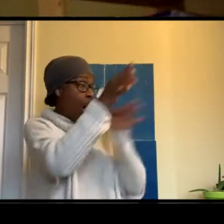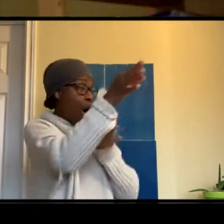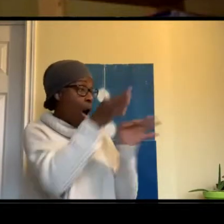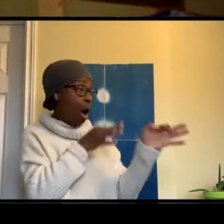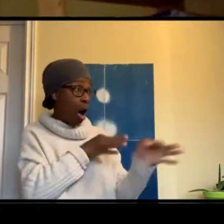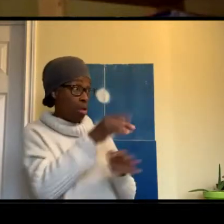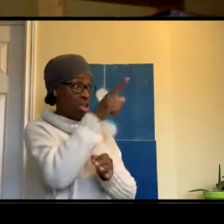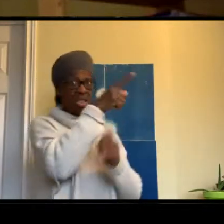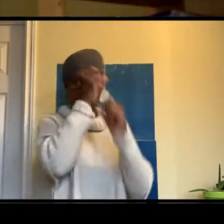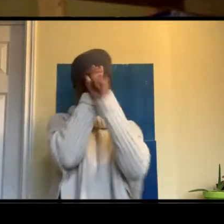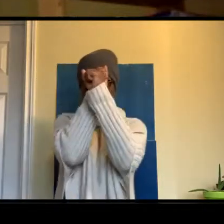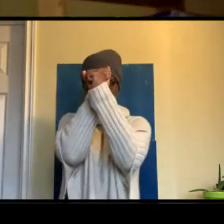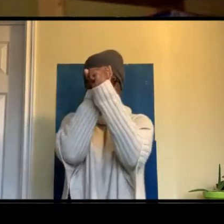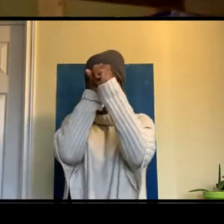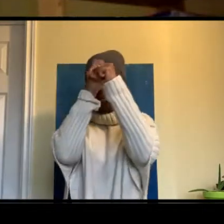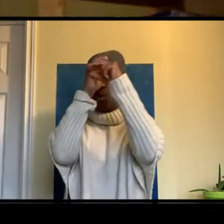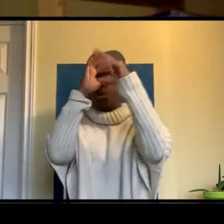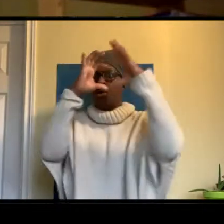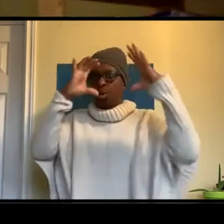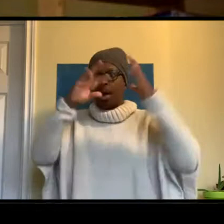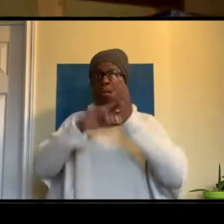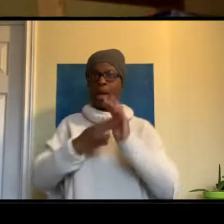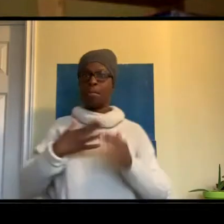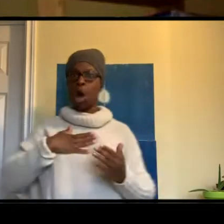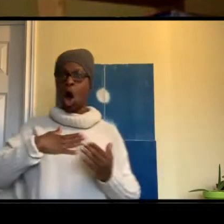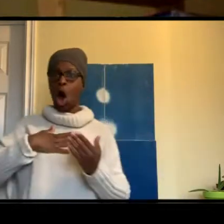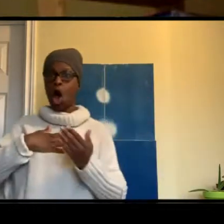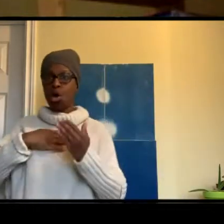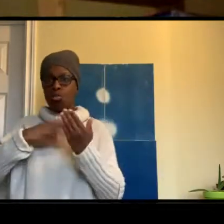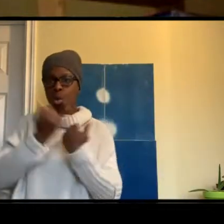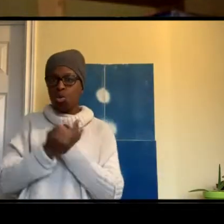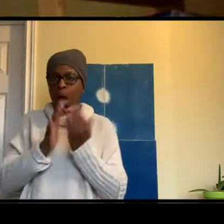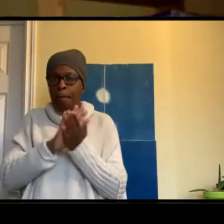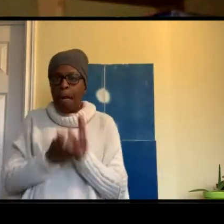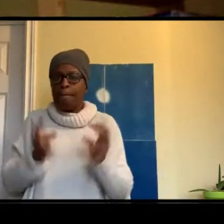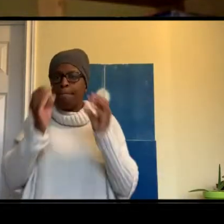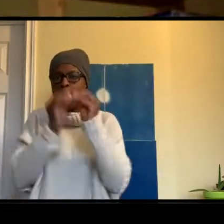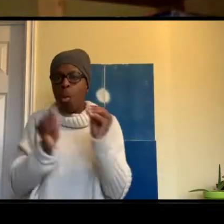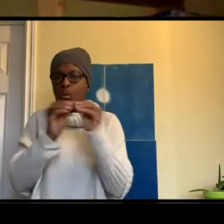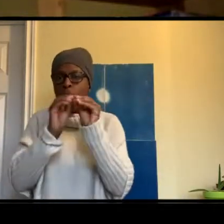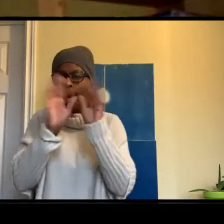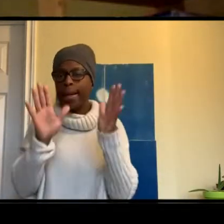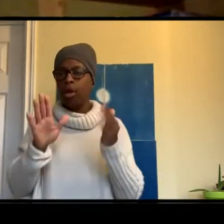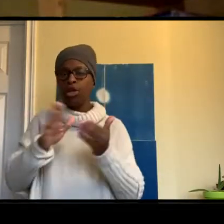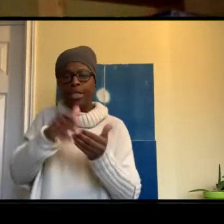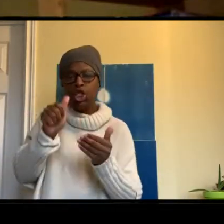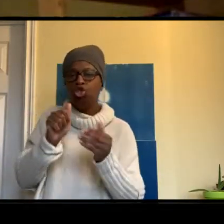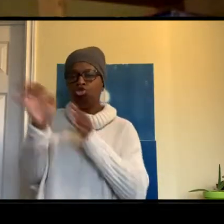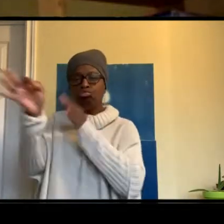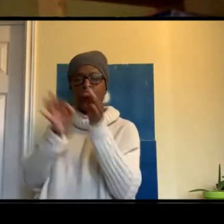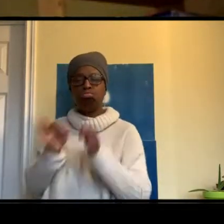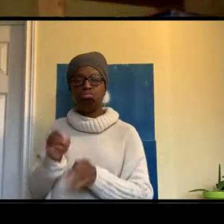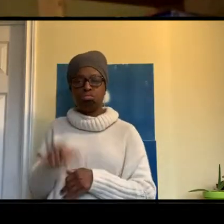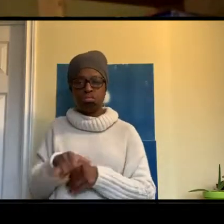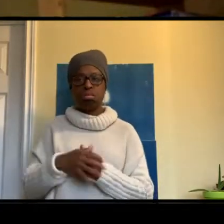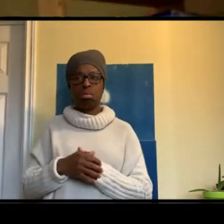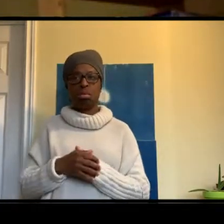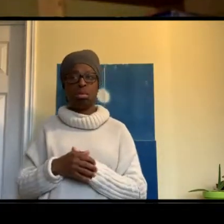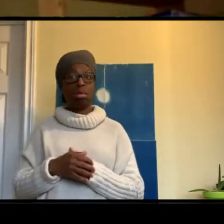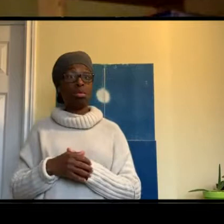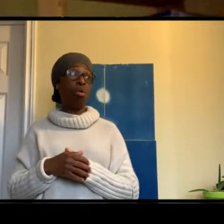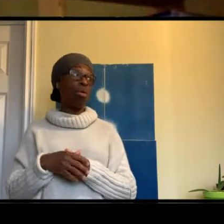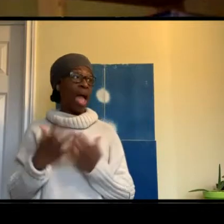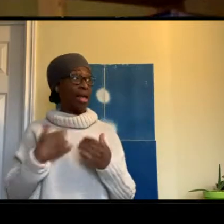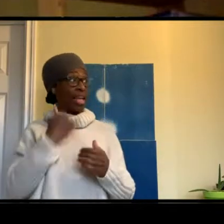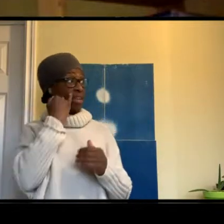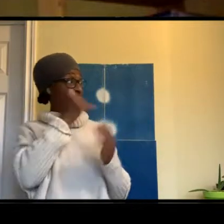them through it, you're making the language more and more clear. And you could even ask that person to maybe take some notes as you're talking, and they can